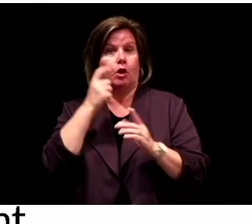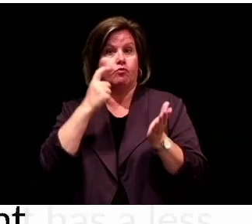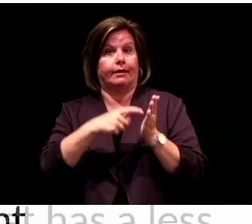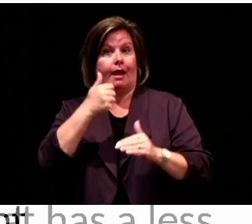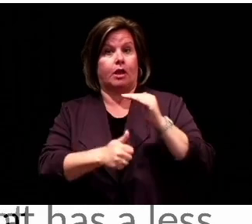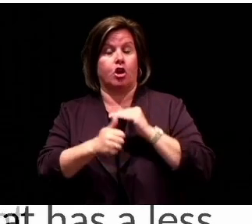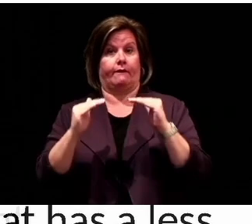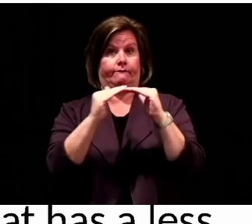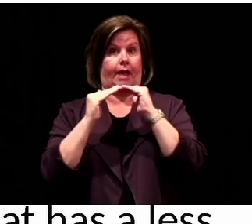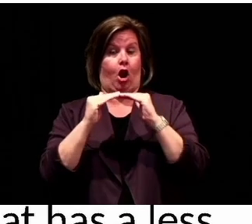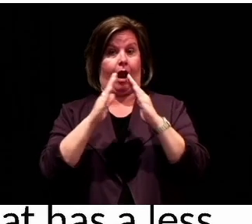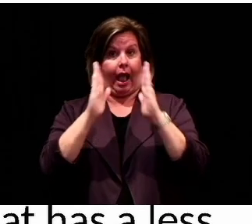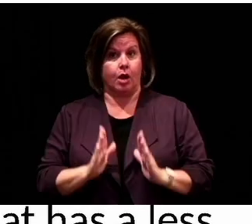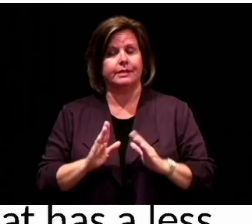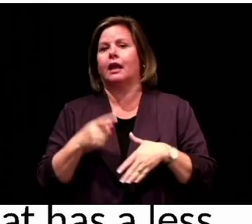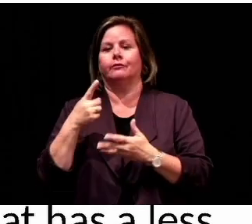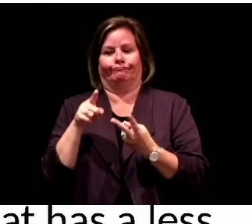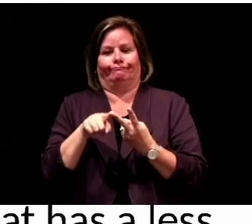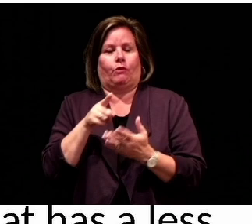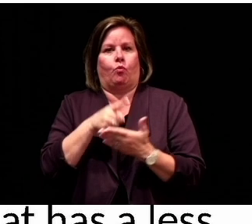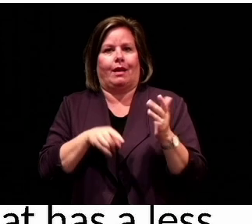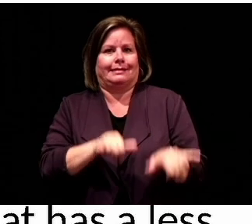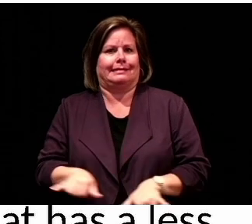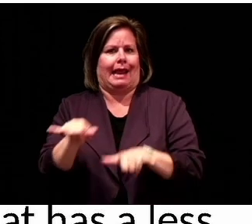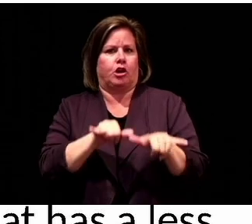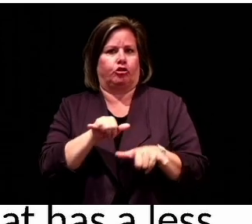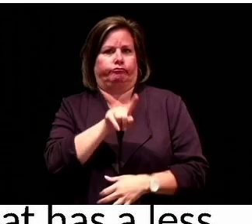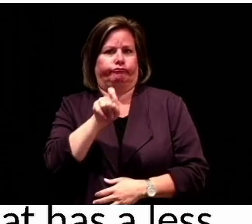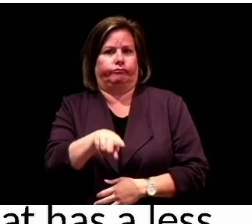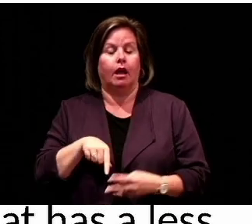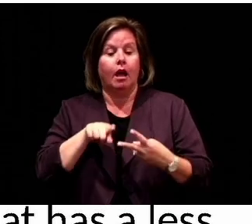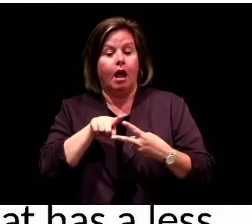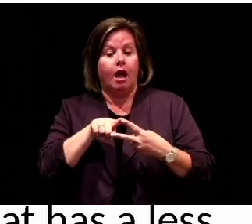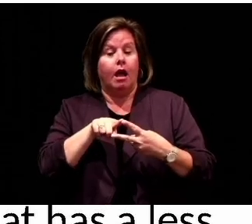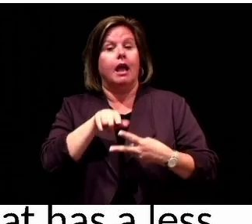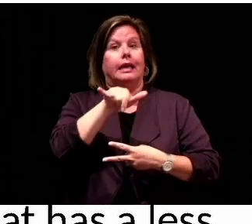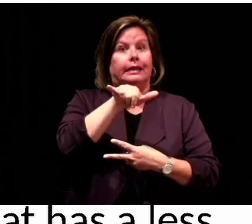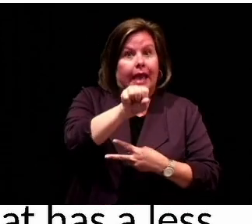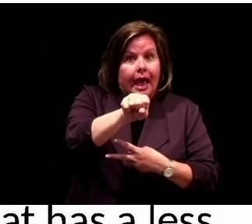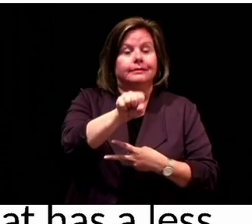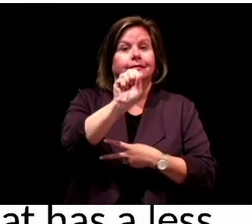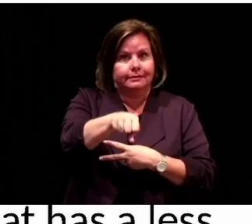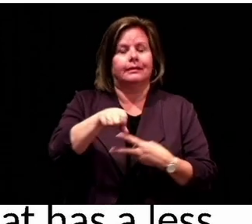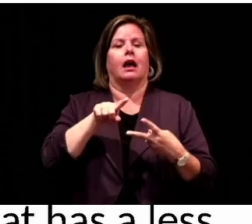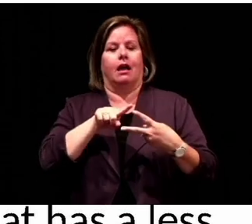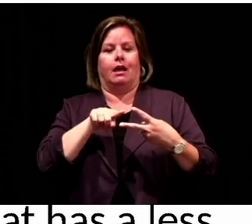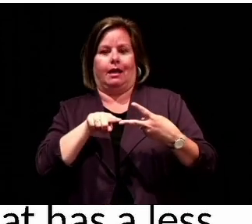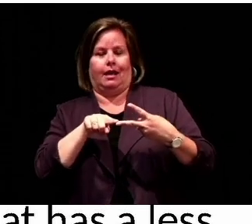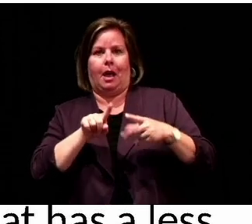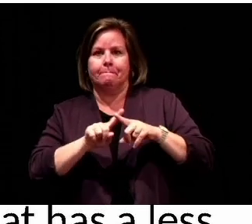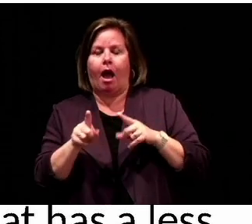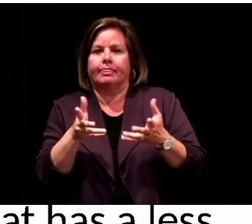speculative. Then if that's met by the defendant, then the plaintiff then has a burden to show the alternative practice could be adopted that achieves the